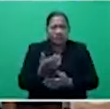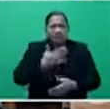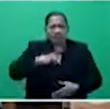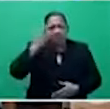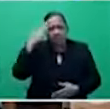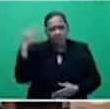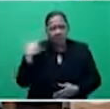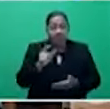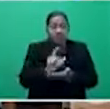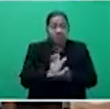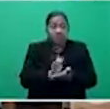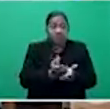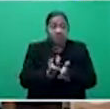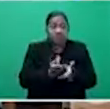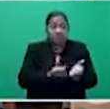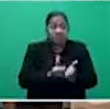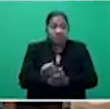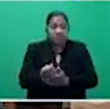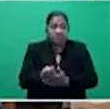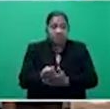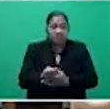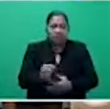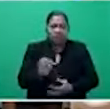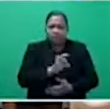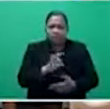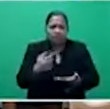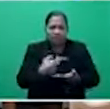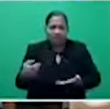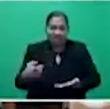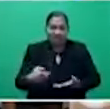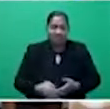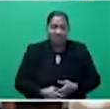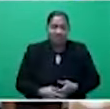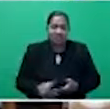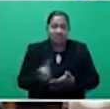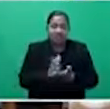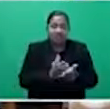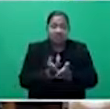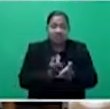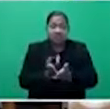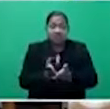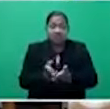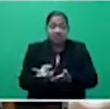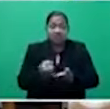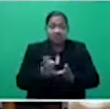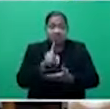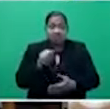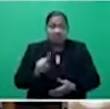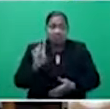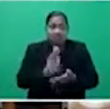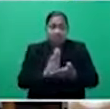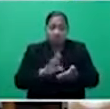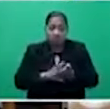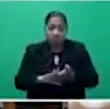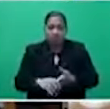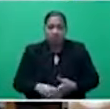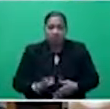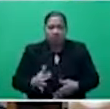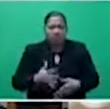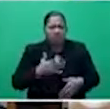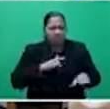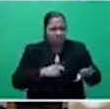civil service pay obviously did not get cut. Civil service salary is about $1.1 billion. Maybe she's just trying to cover up for the fact that her leader said give